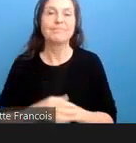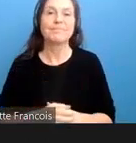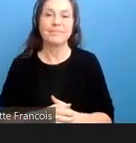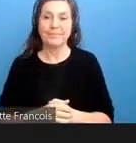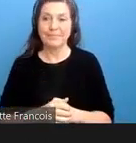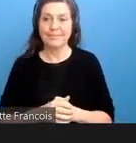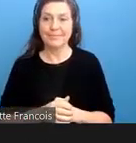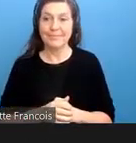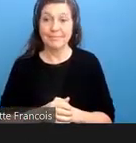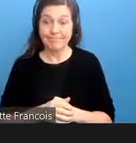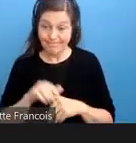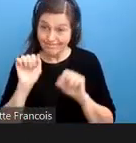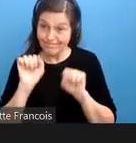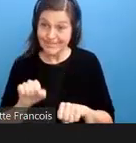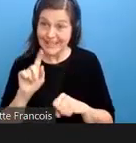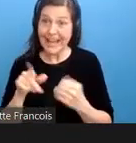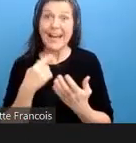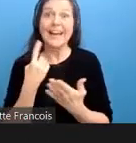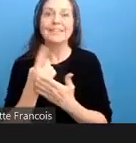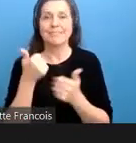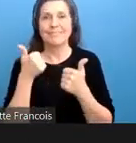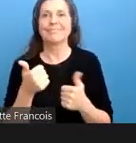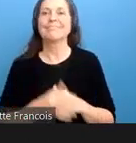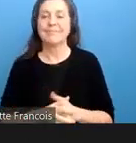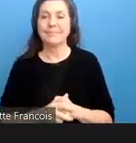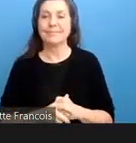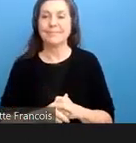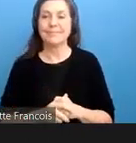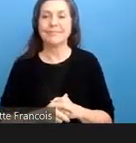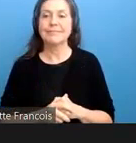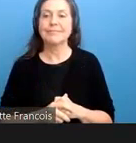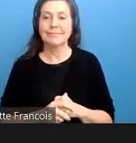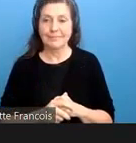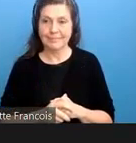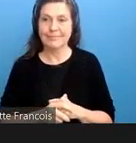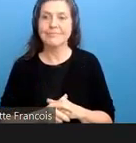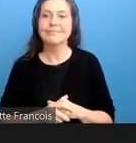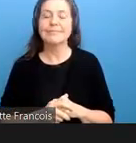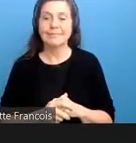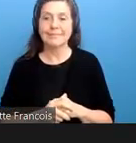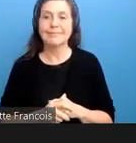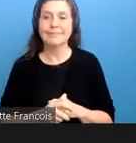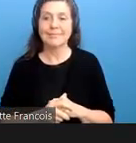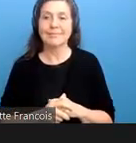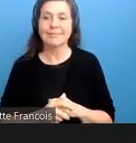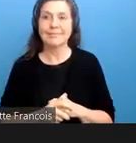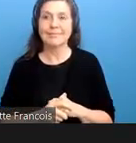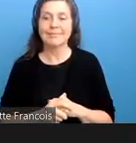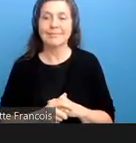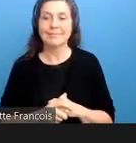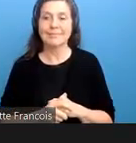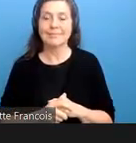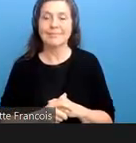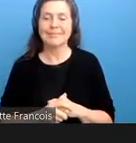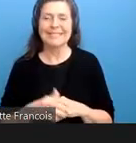If you can come up on the screen, that would be great, Karina. Yes, I think my video is on, and you're lucky because my